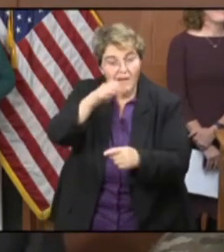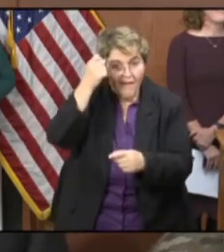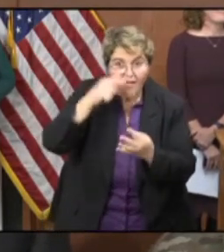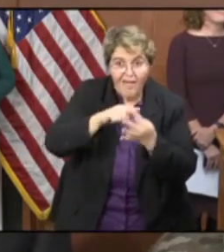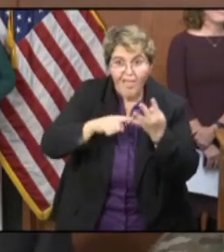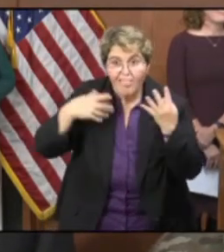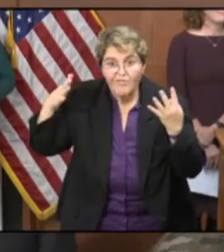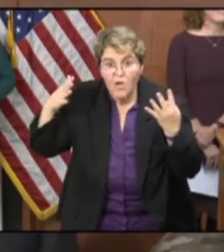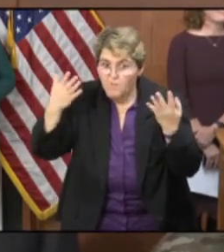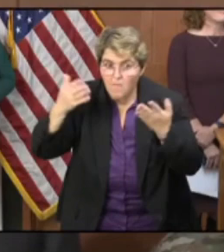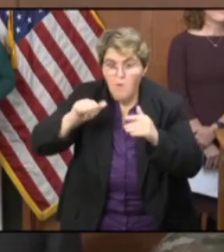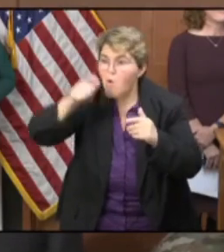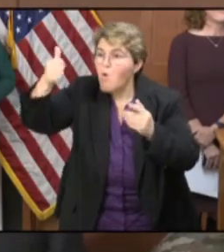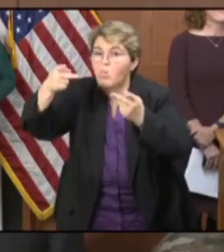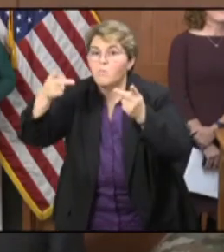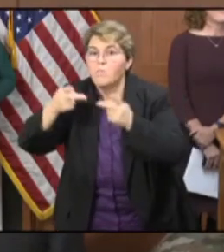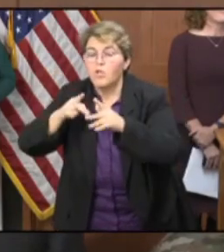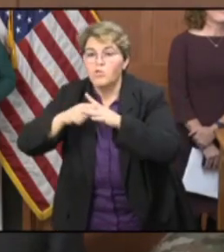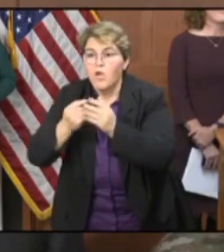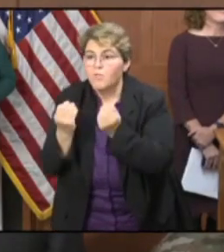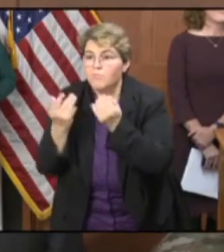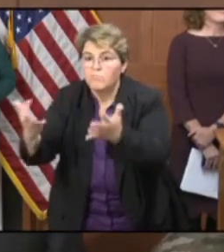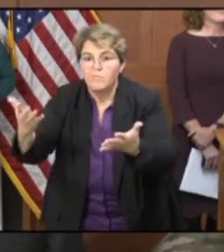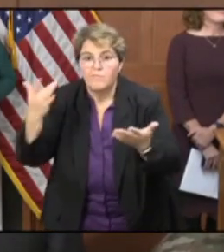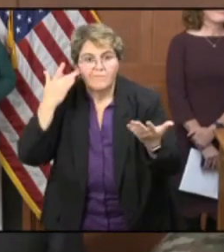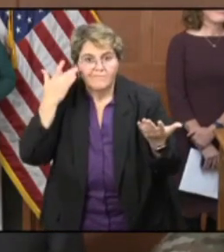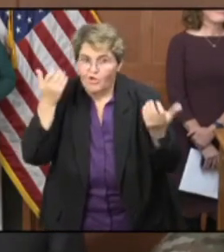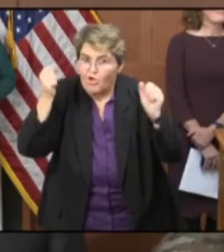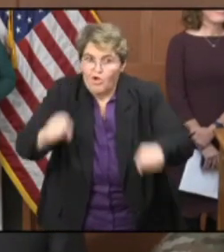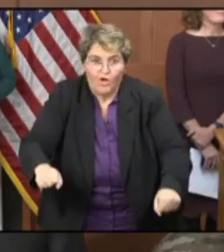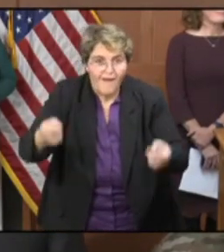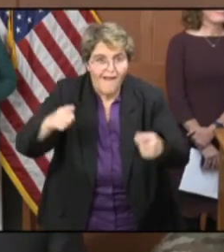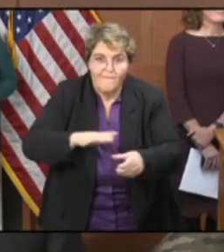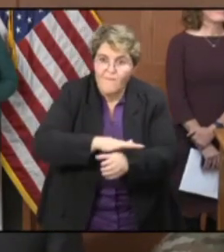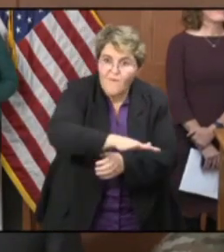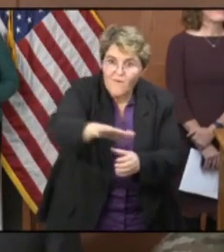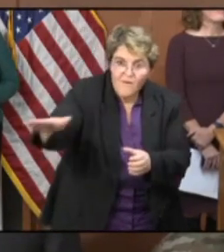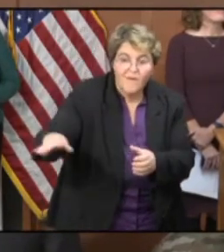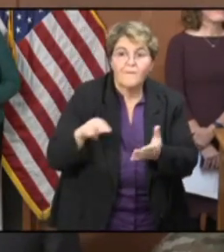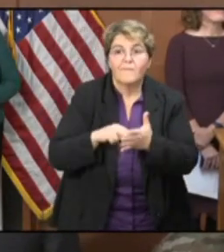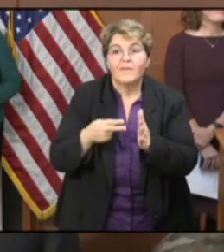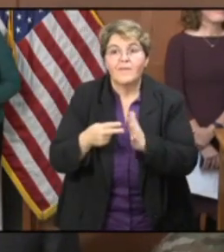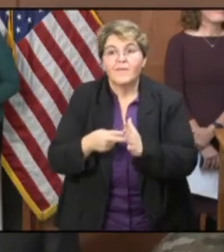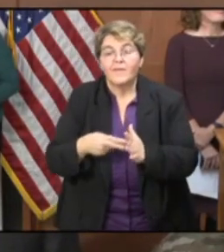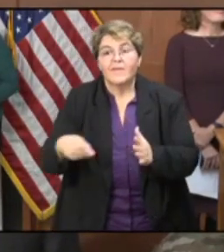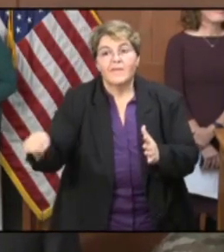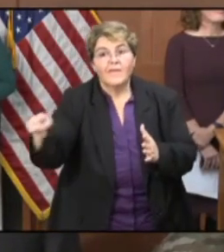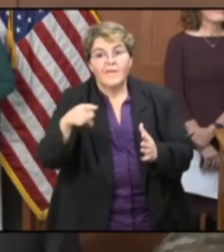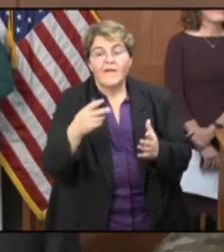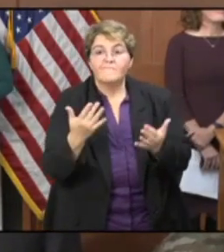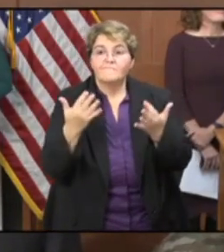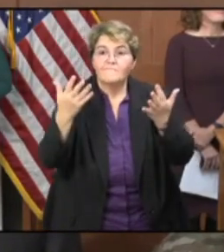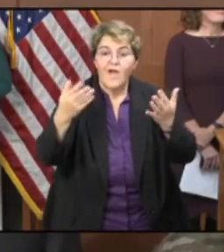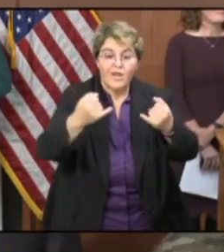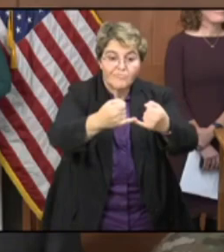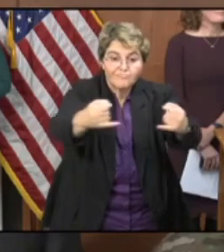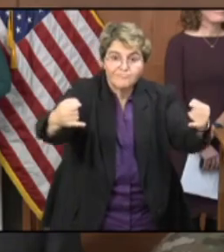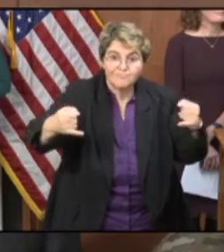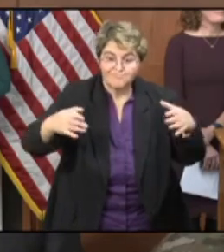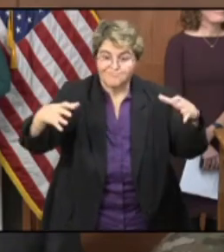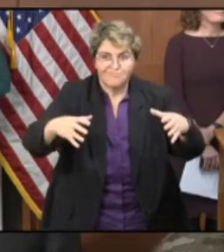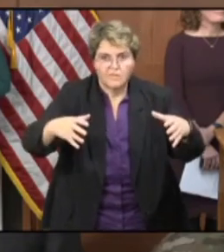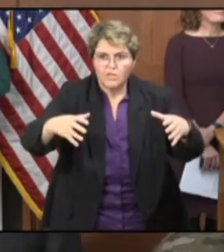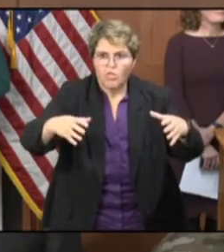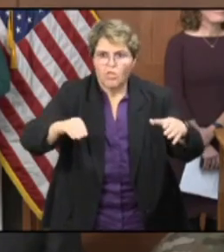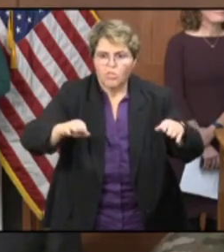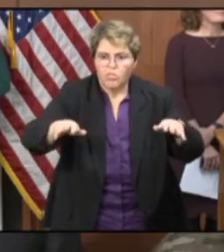considering all fires, or rather no fires, to be contained or controlled. Rather, we're monitoring, we're patrolling, and then